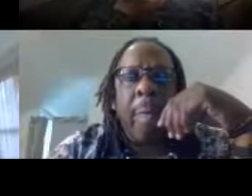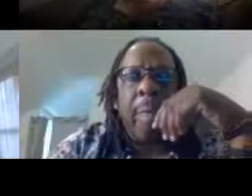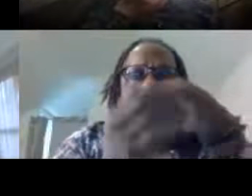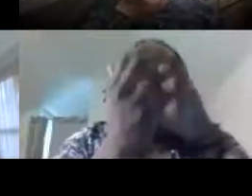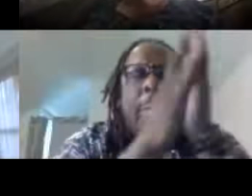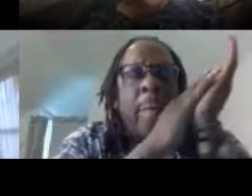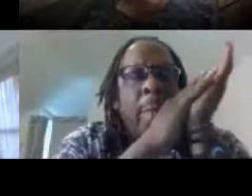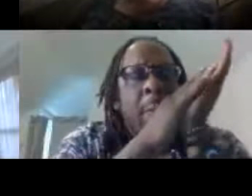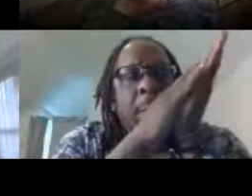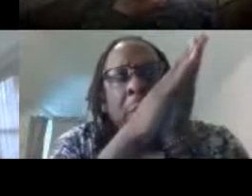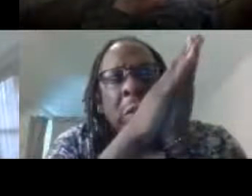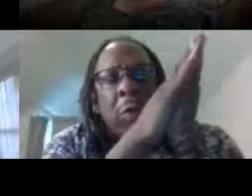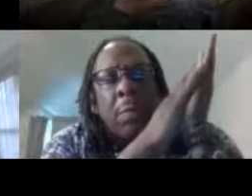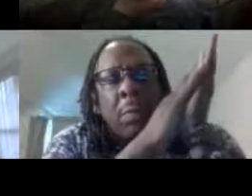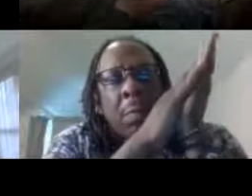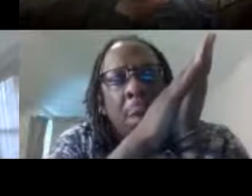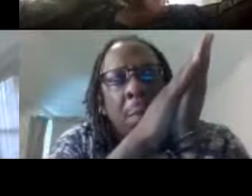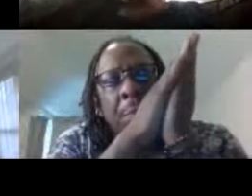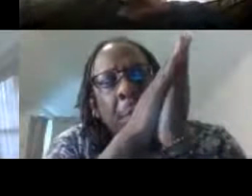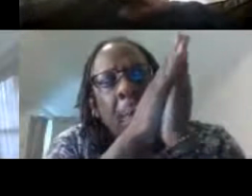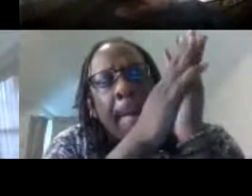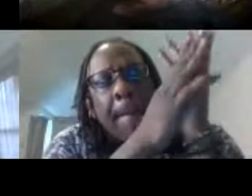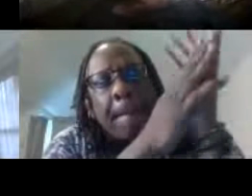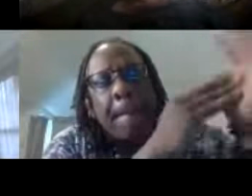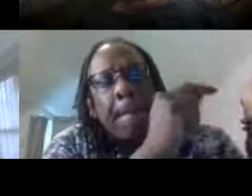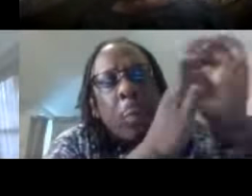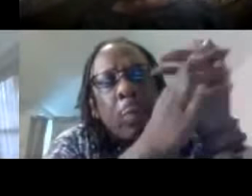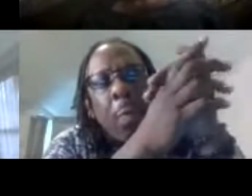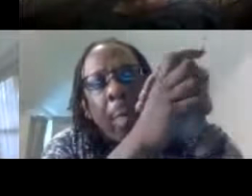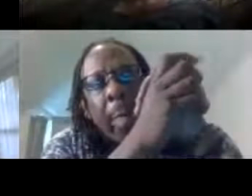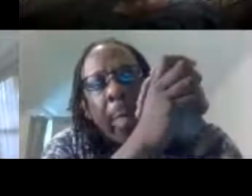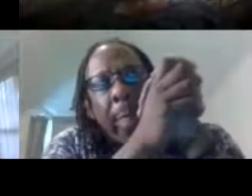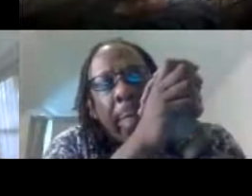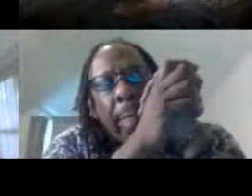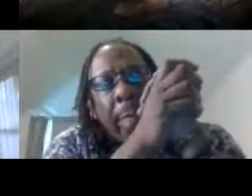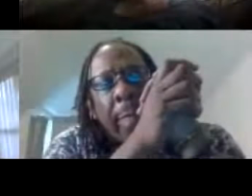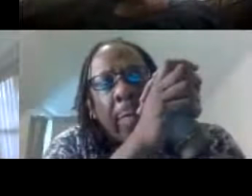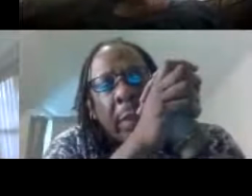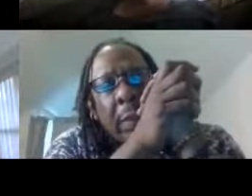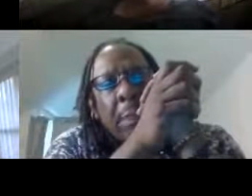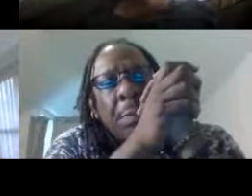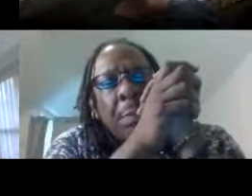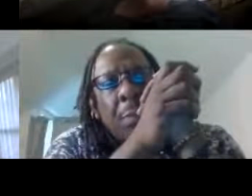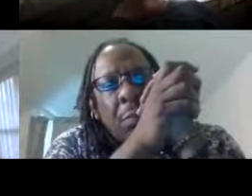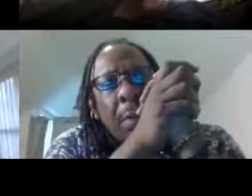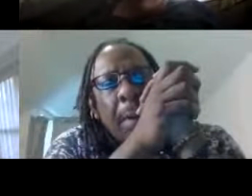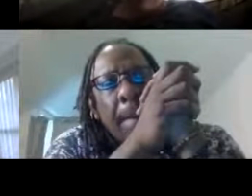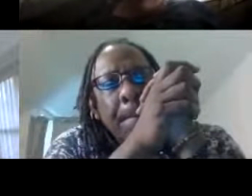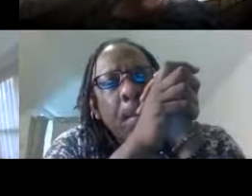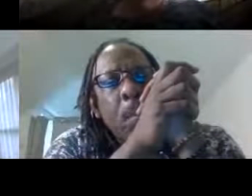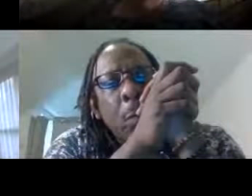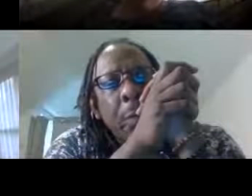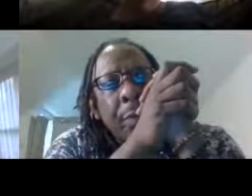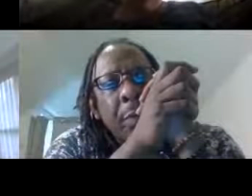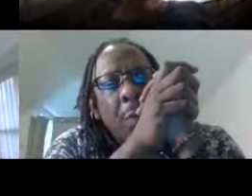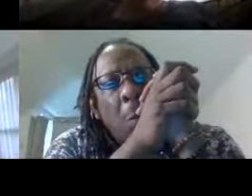reminders to y'all. So I won't spend too much time on this part, but just remember our set of norms and for our time and space